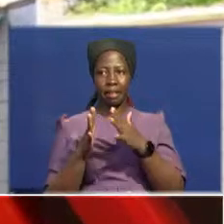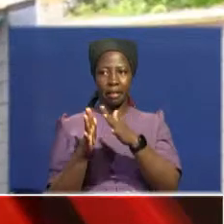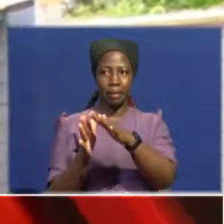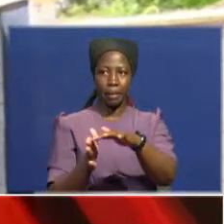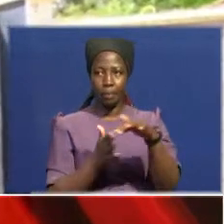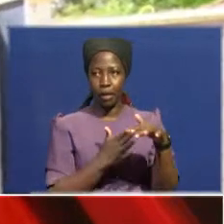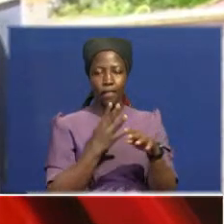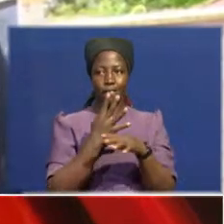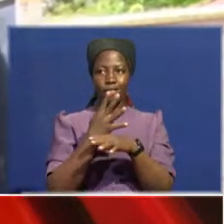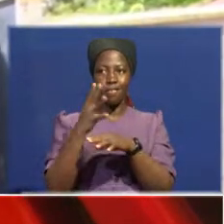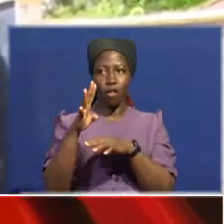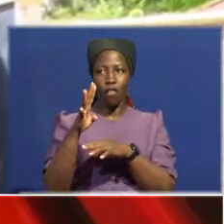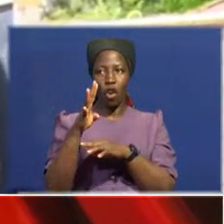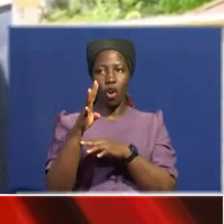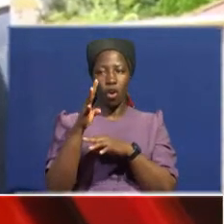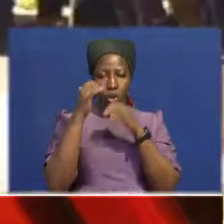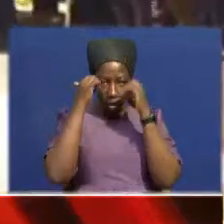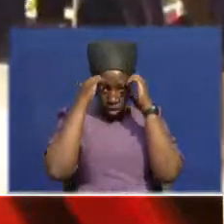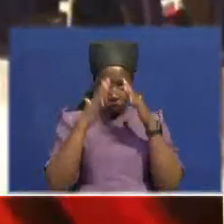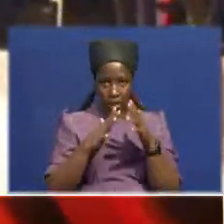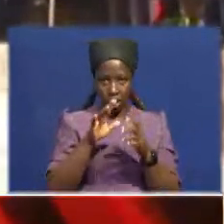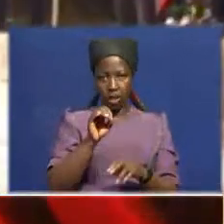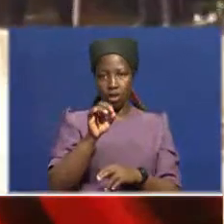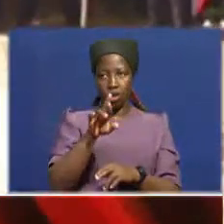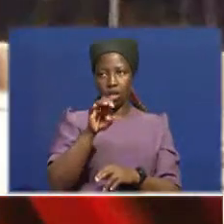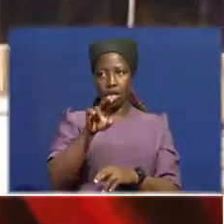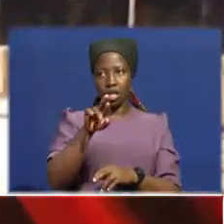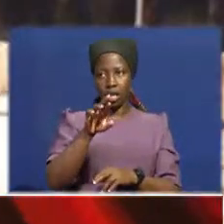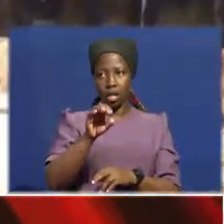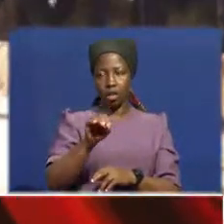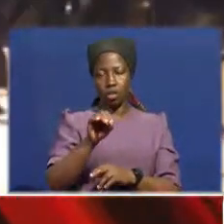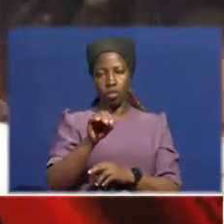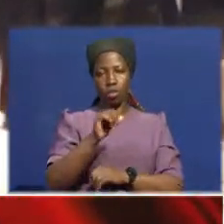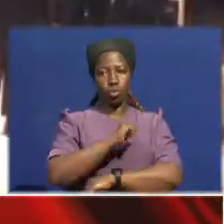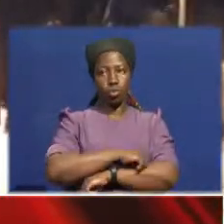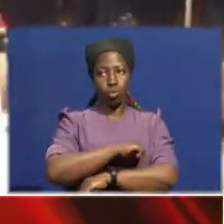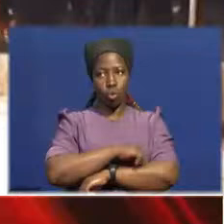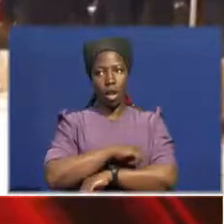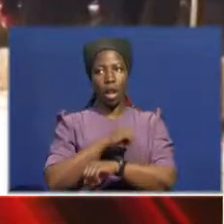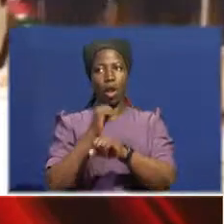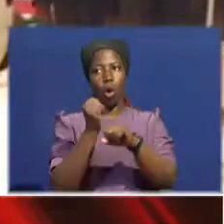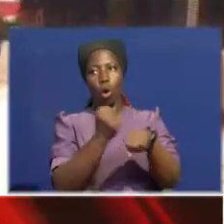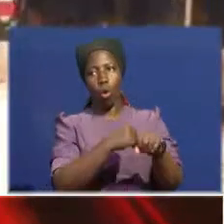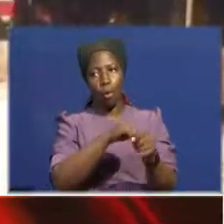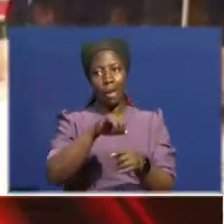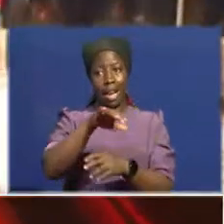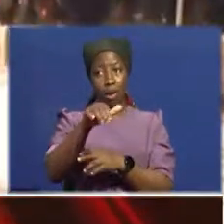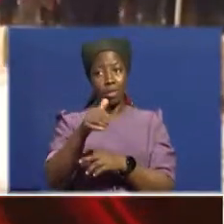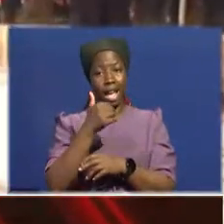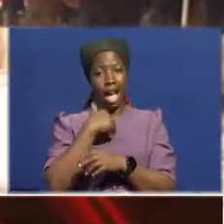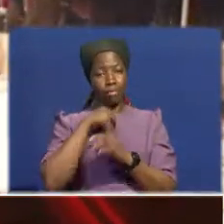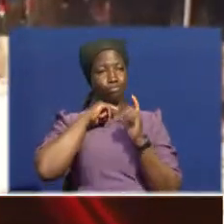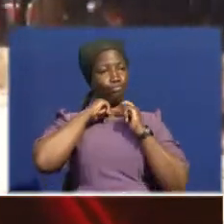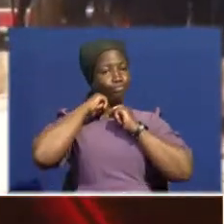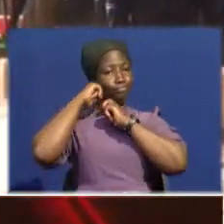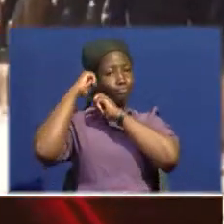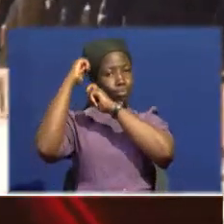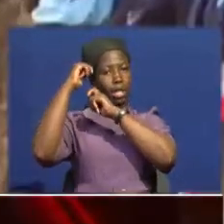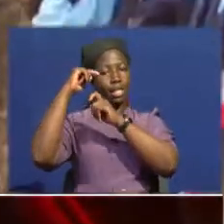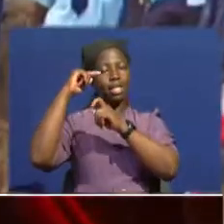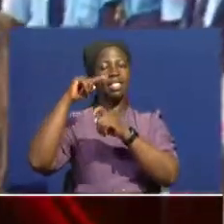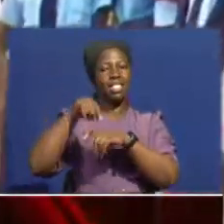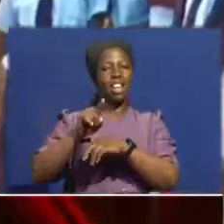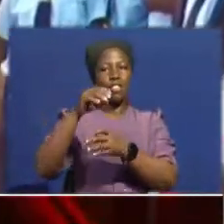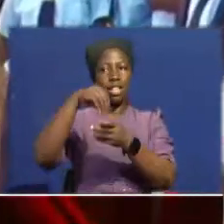Elsewhere, Form 4 student at Orero Boys High School in Rangwe sub-county in Homa Bay County has committed suicide by hanging himself inside a